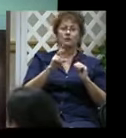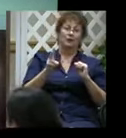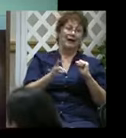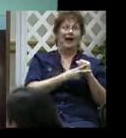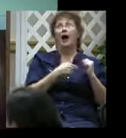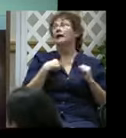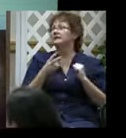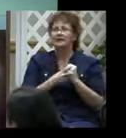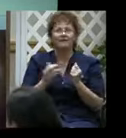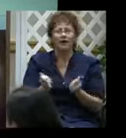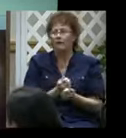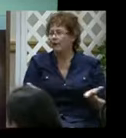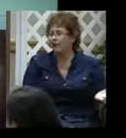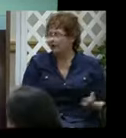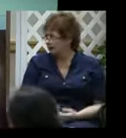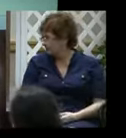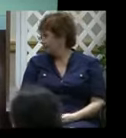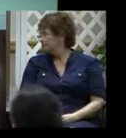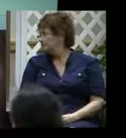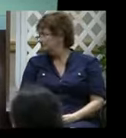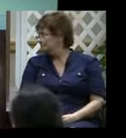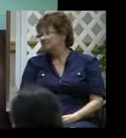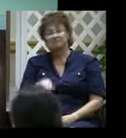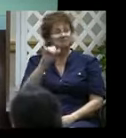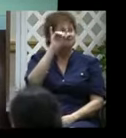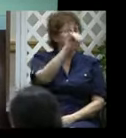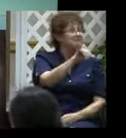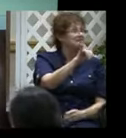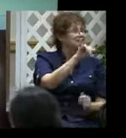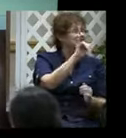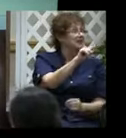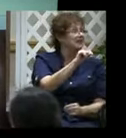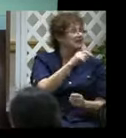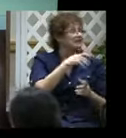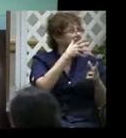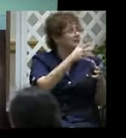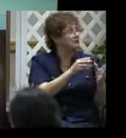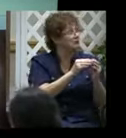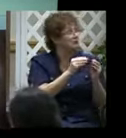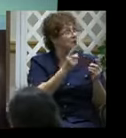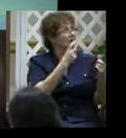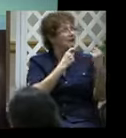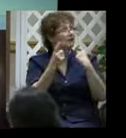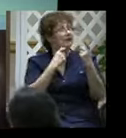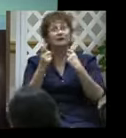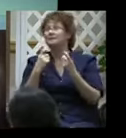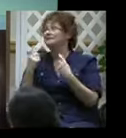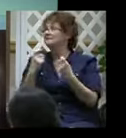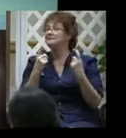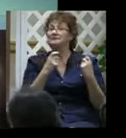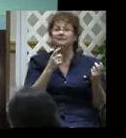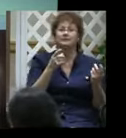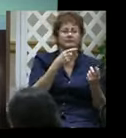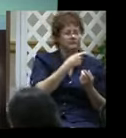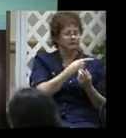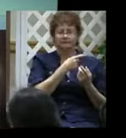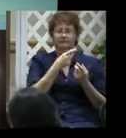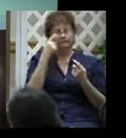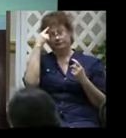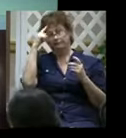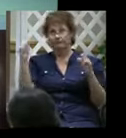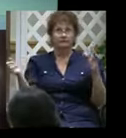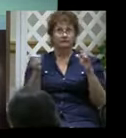everything. So that's about it. I guess we can leave more time for questions that way. Yeah. Okay, well, you just triggered